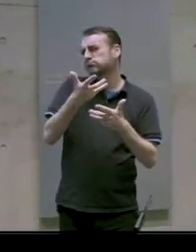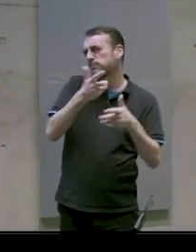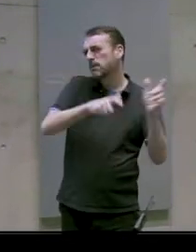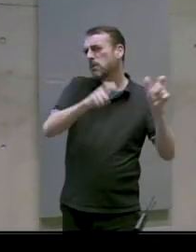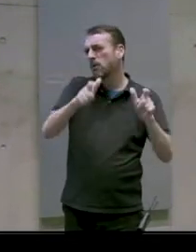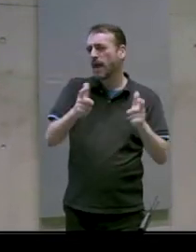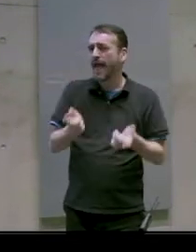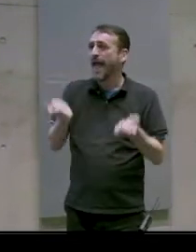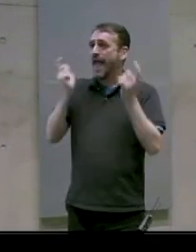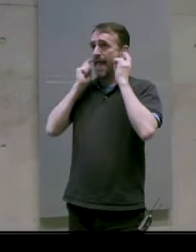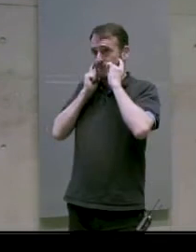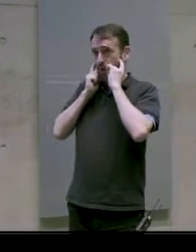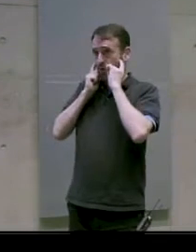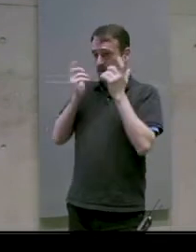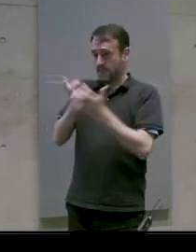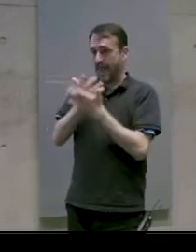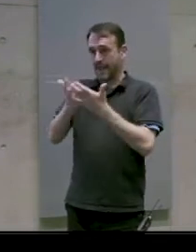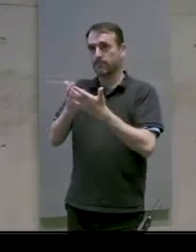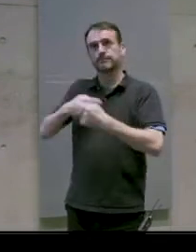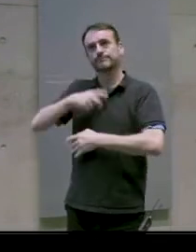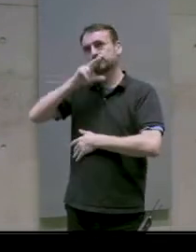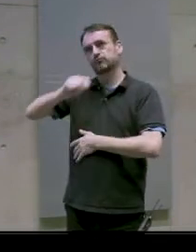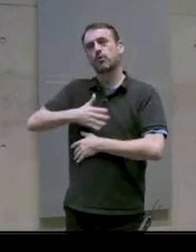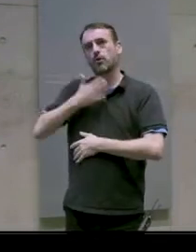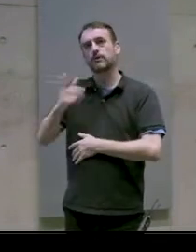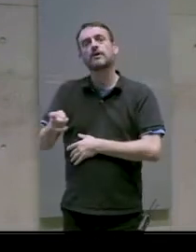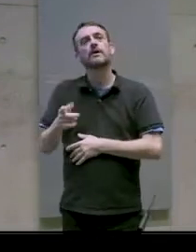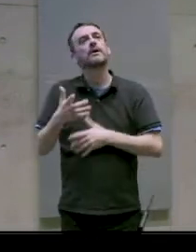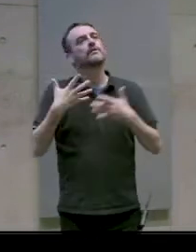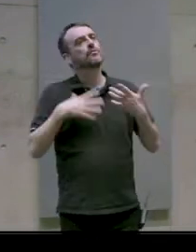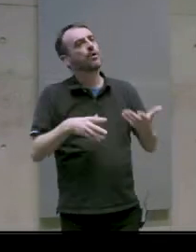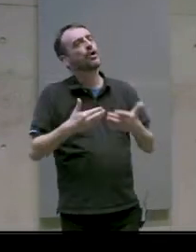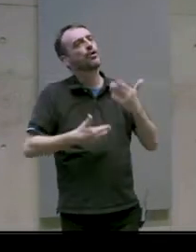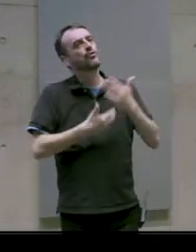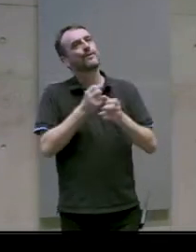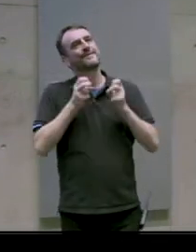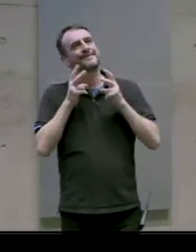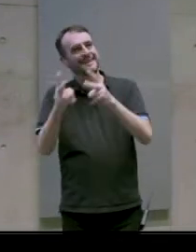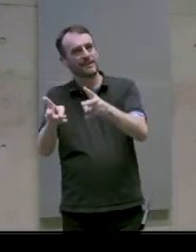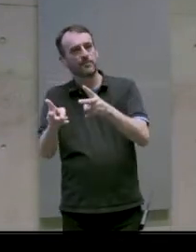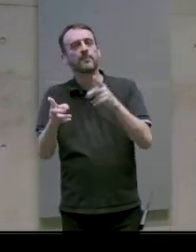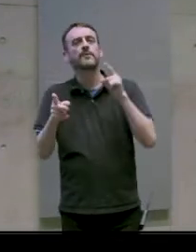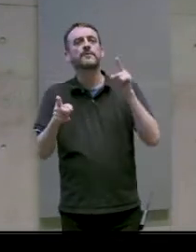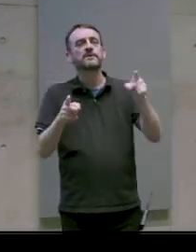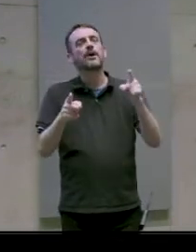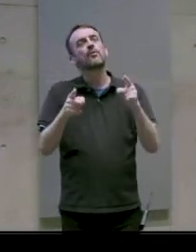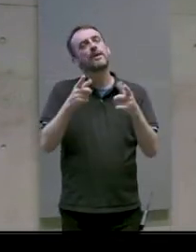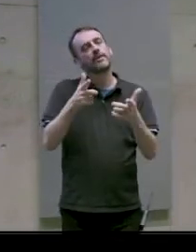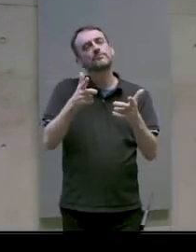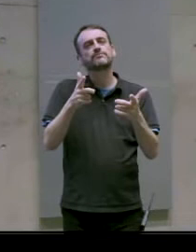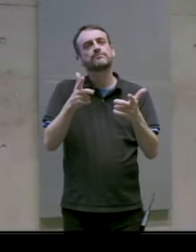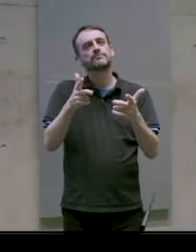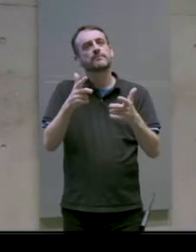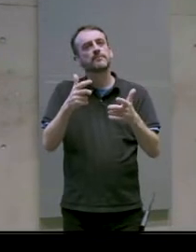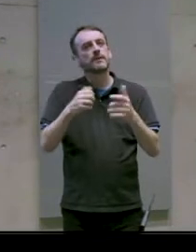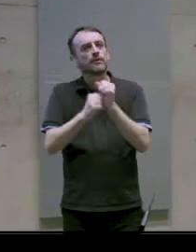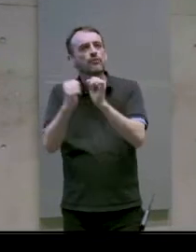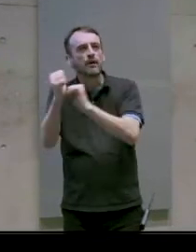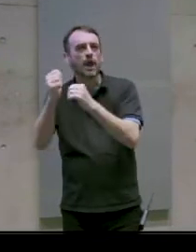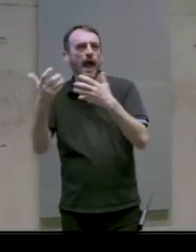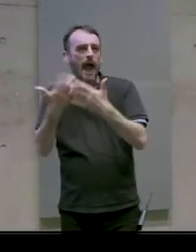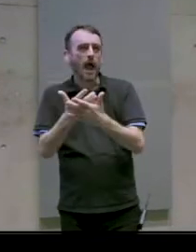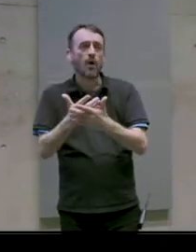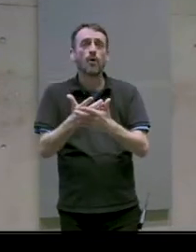we're trying to make a new system, drag and drop, for writers that can write full games with just